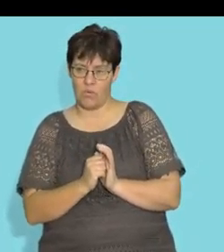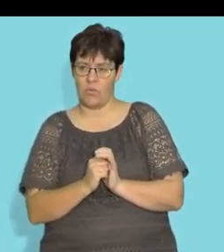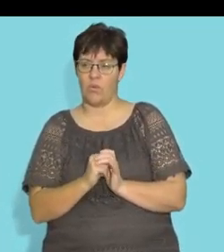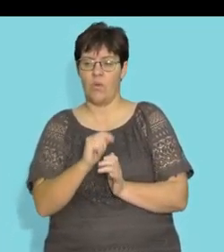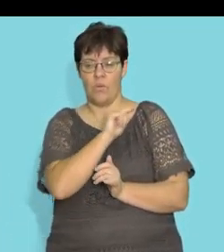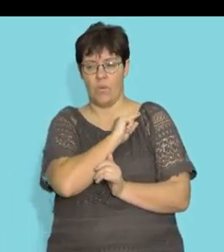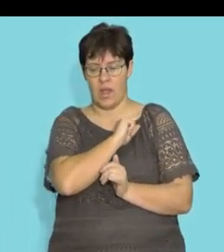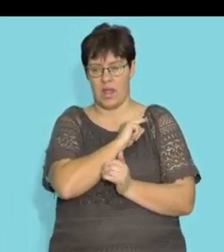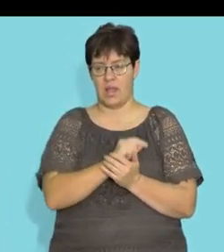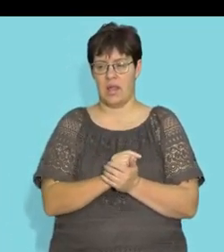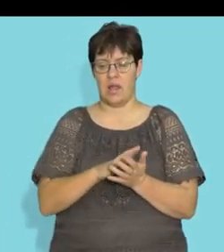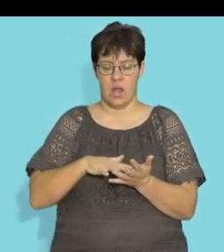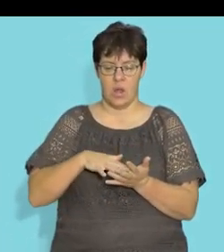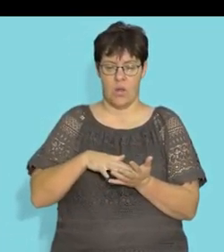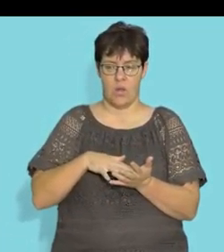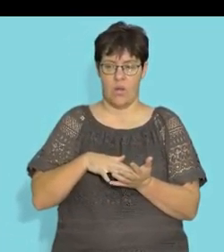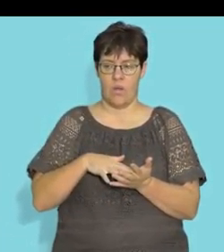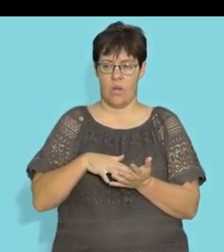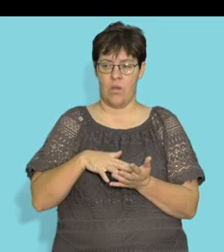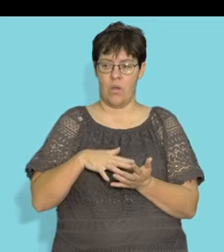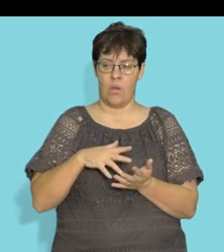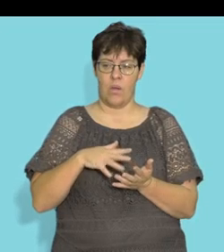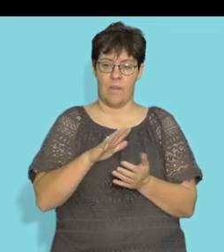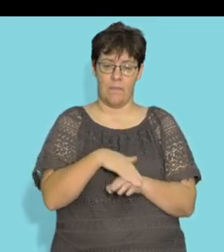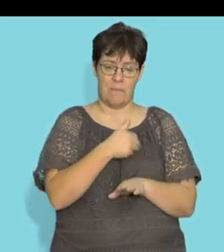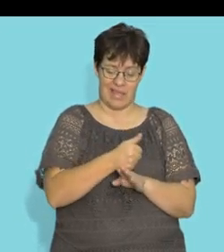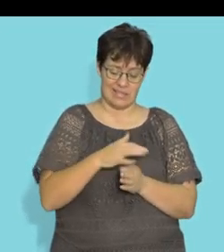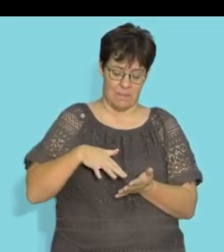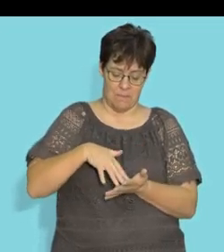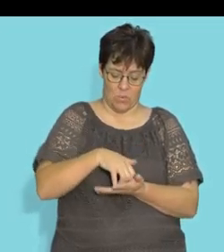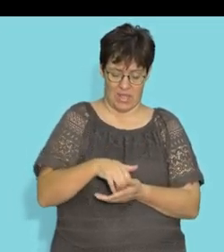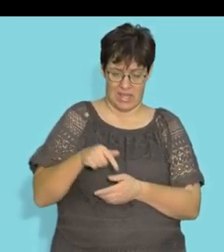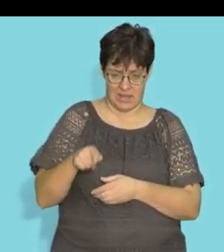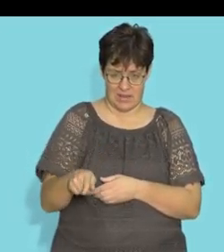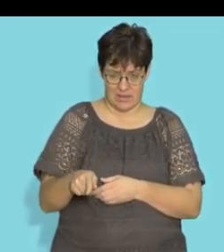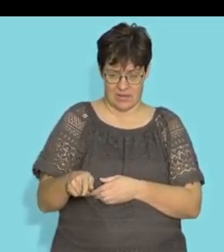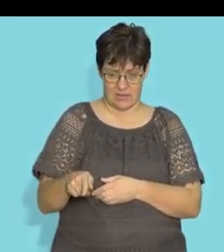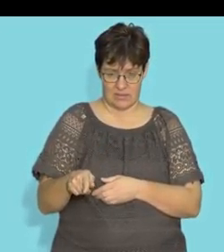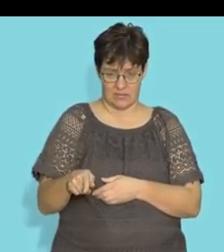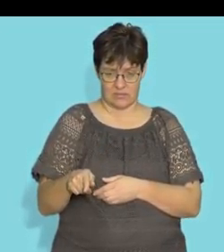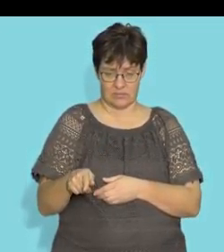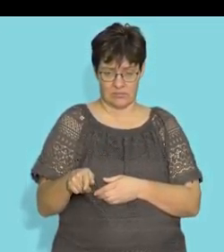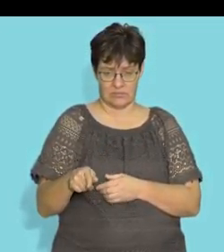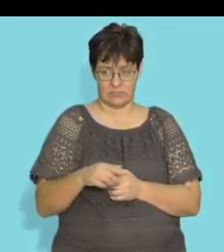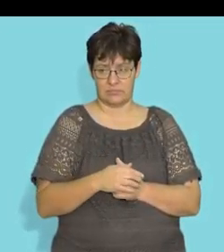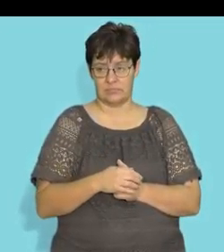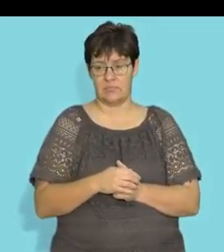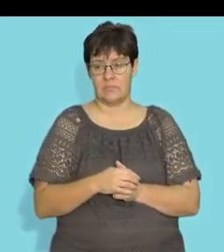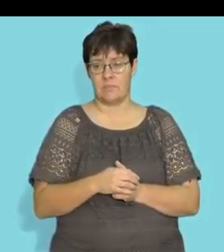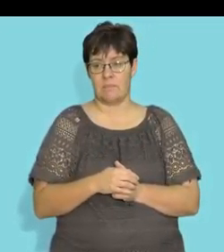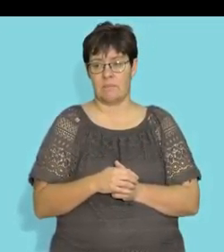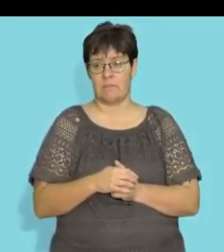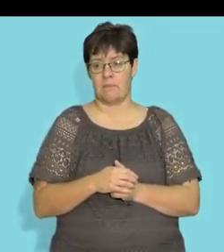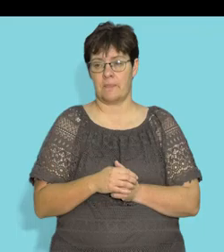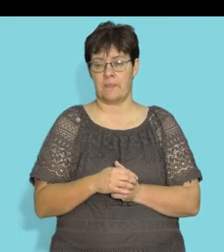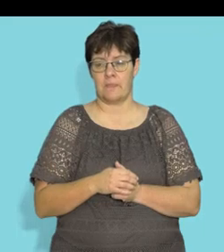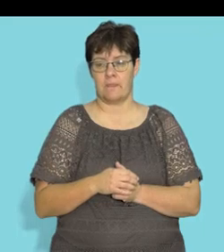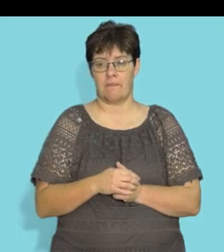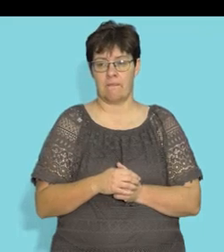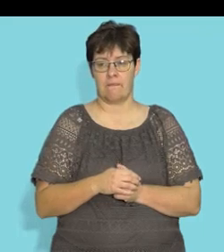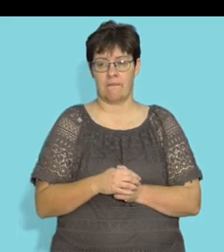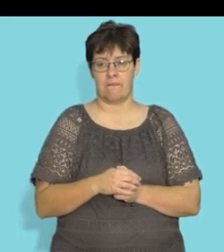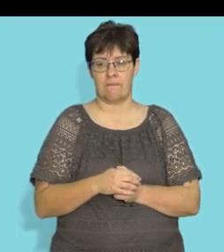this case, we have a base, and a base means that the pH is slightly more than 7.